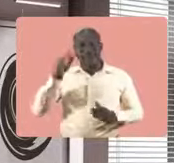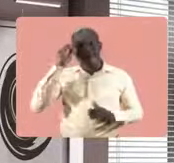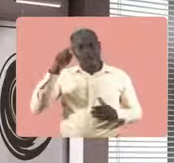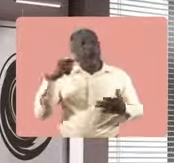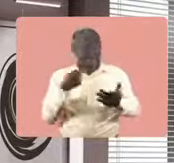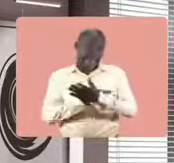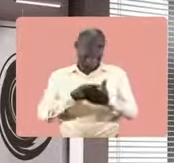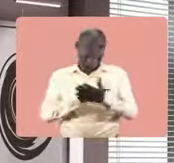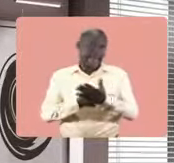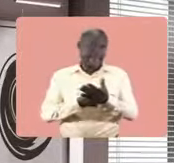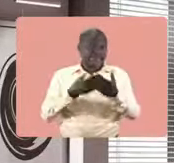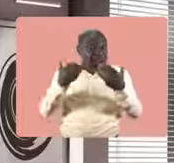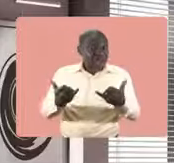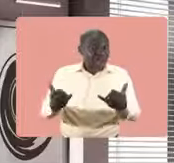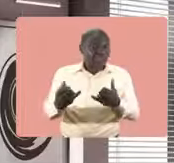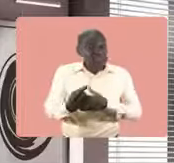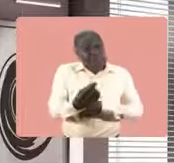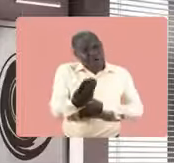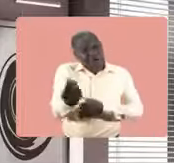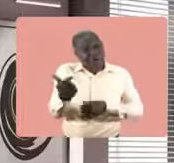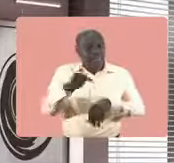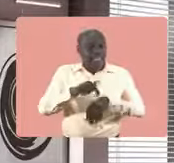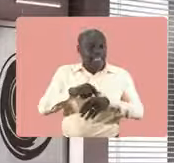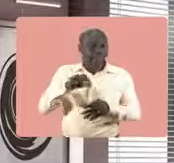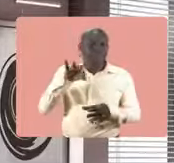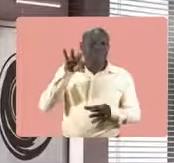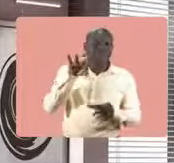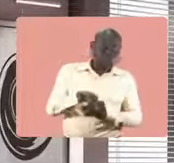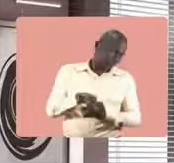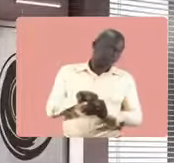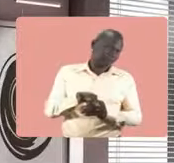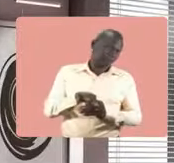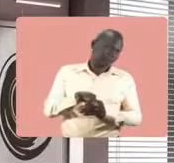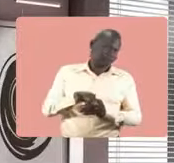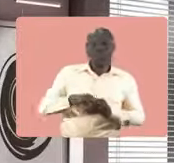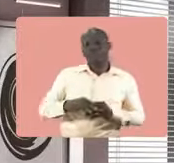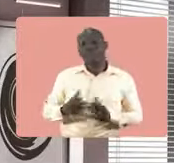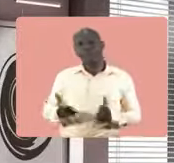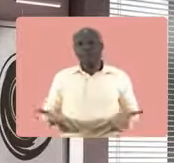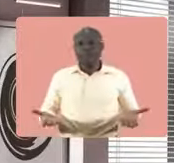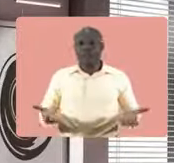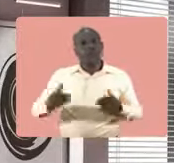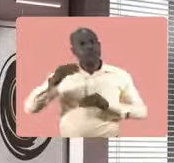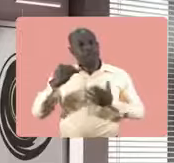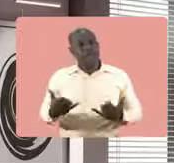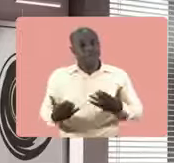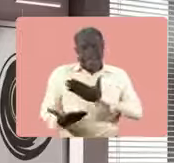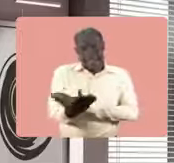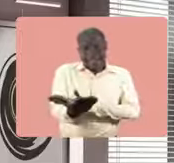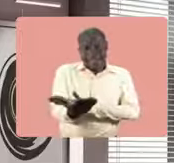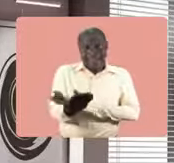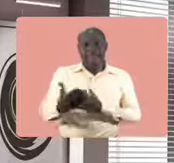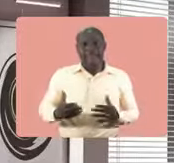kwan. Ewa bra enchakura na abatwe ebebaswe. Na